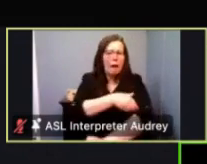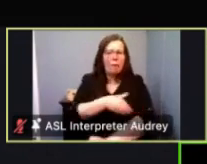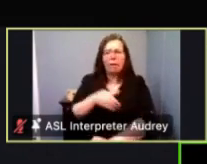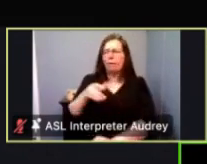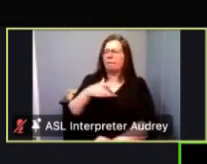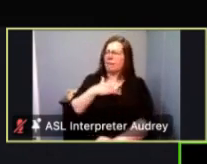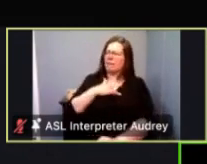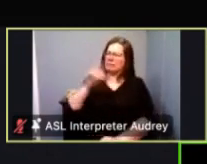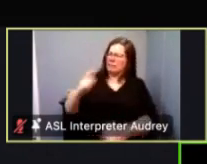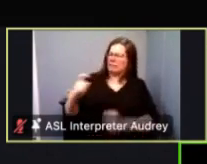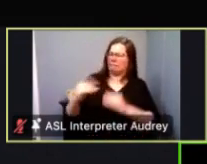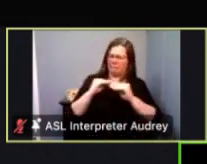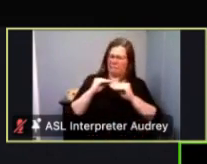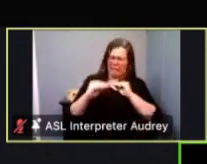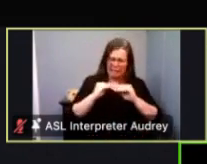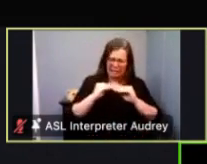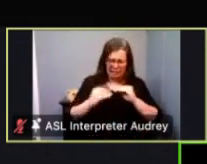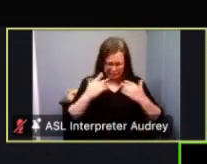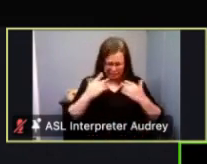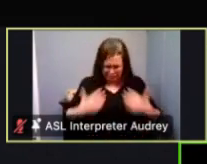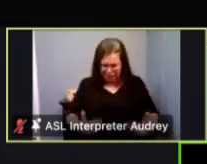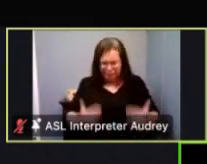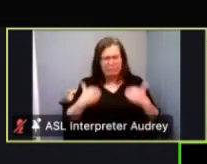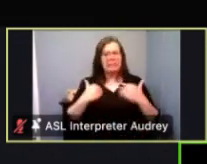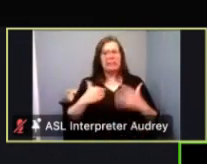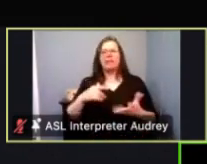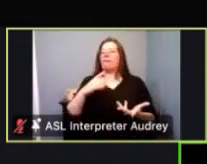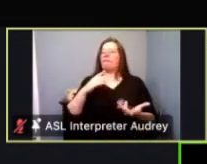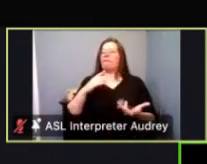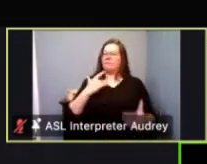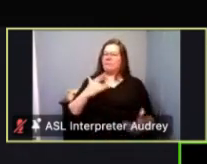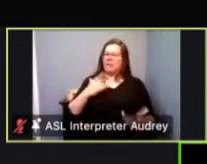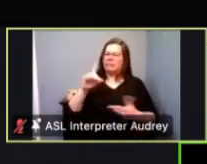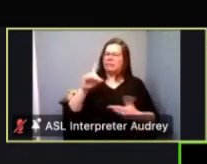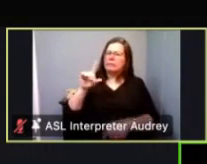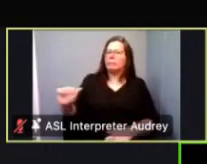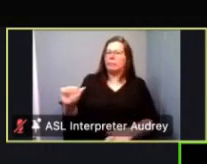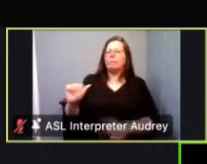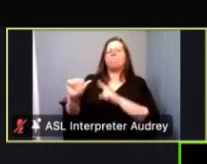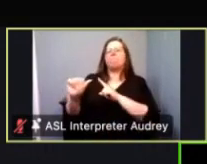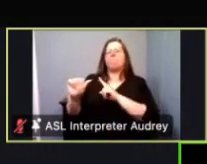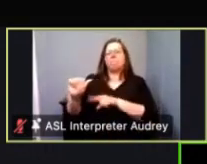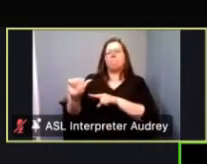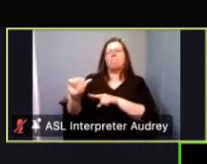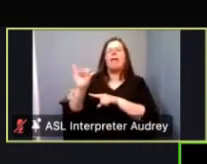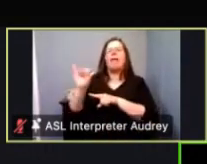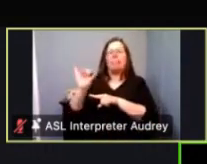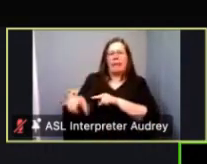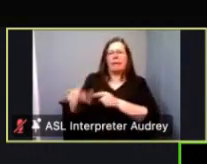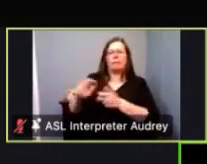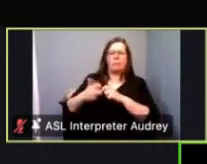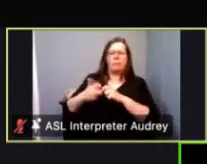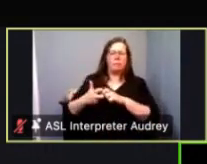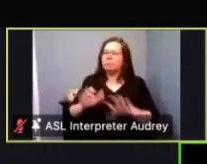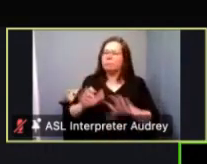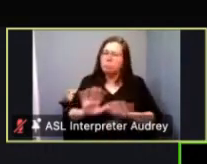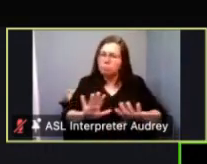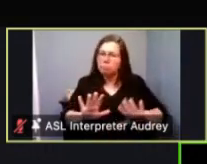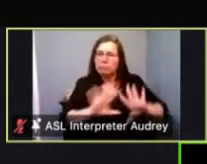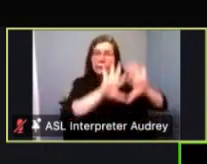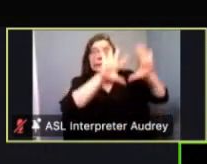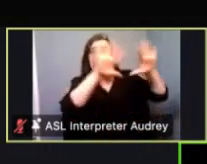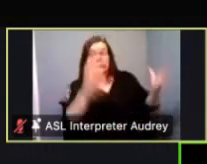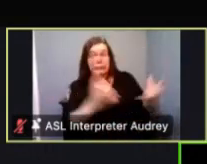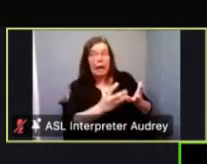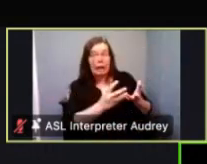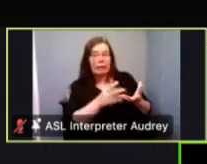be fixed, feeling as though their disability is the problem, when really it's society that's the